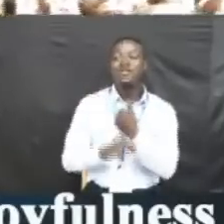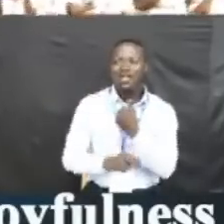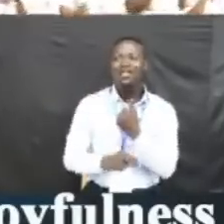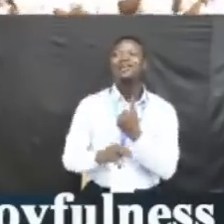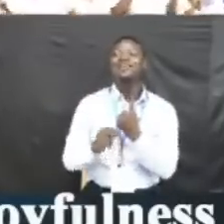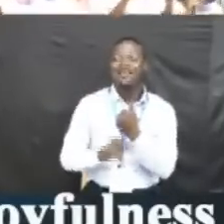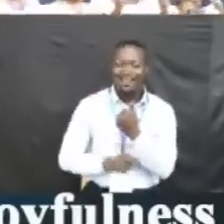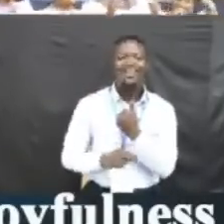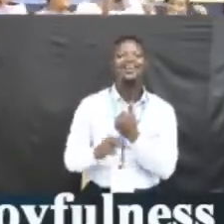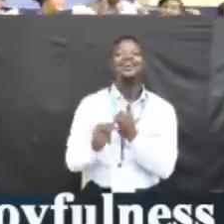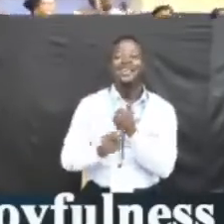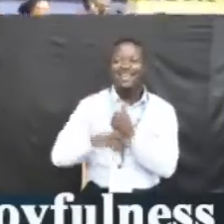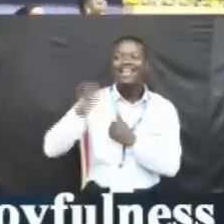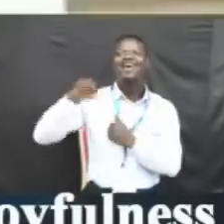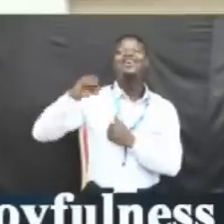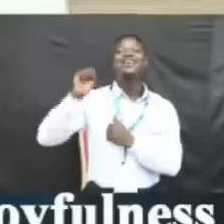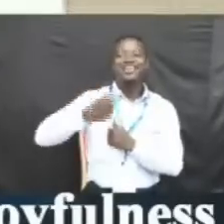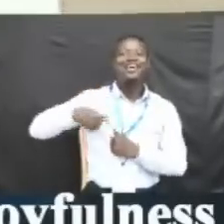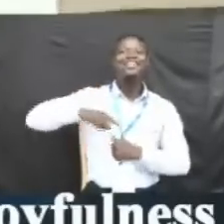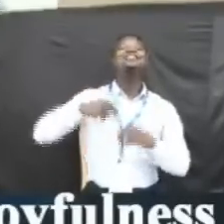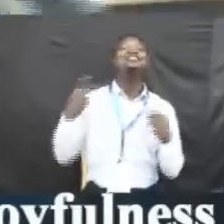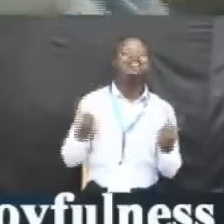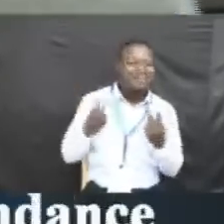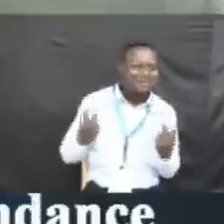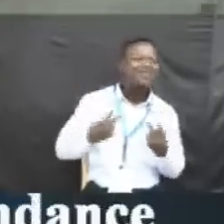joyful joyful